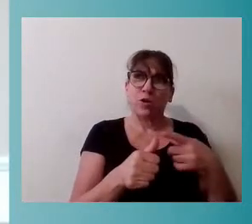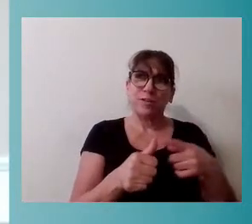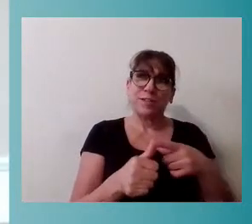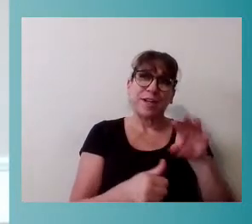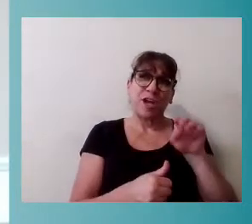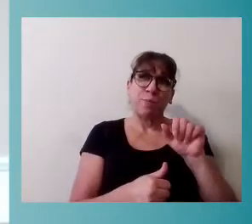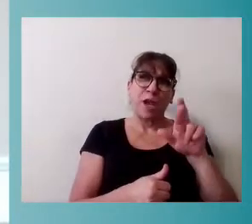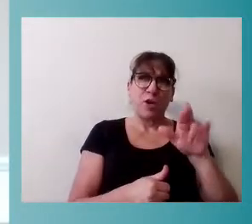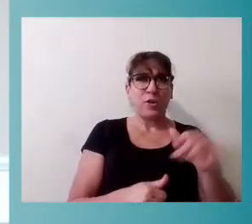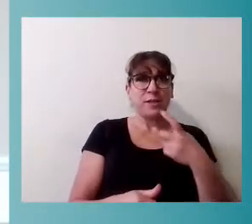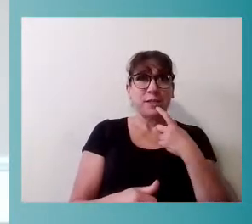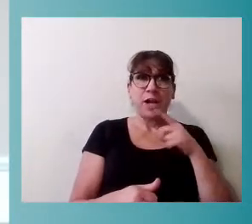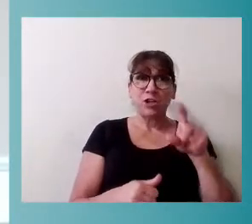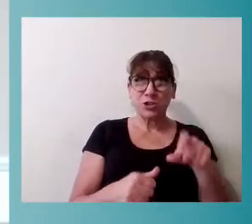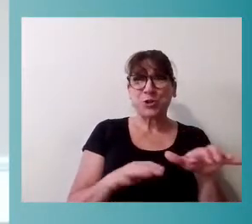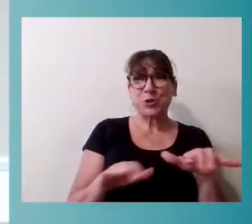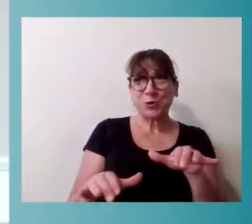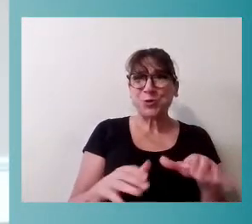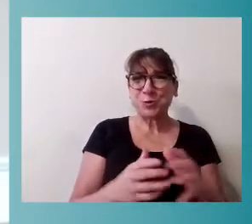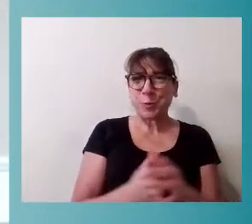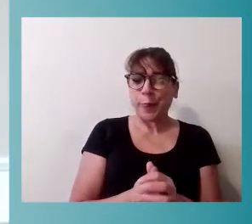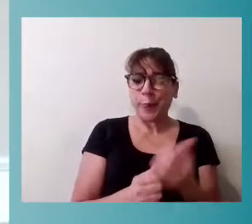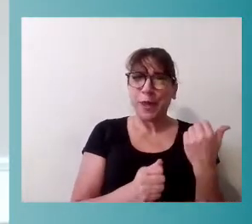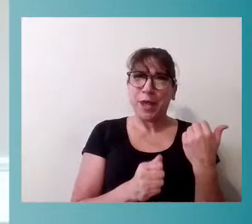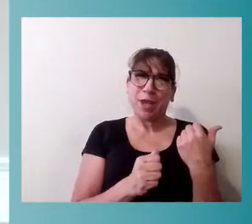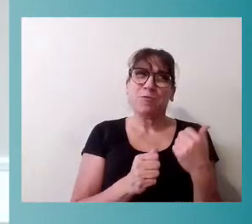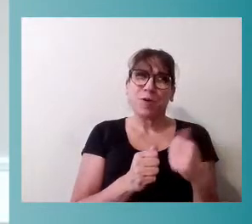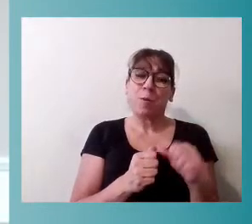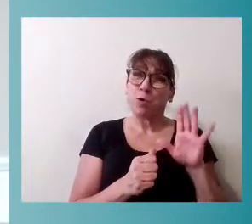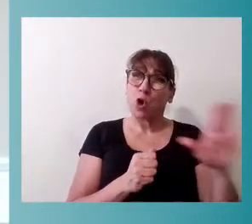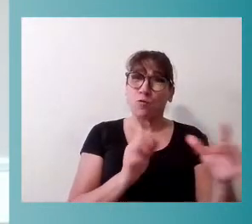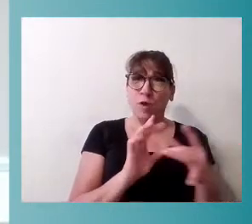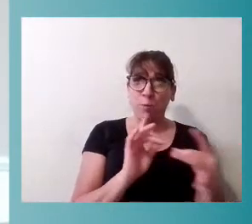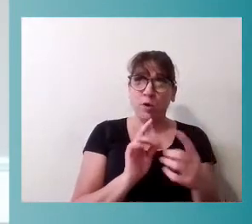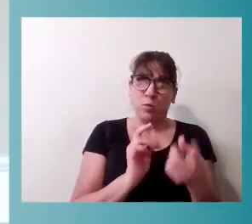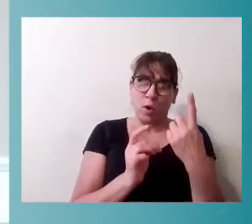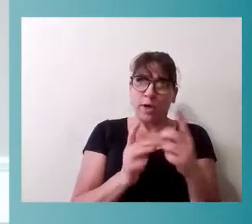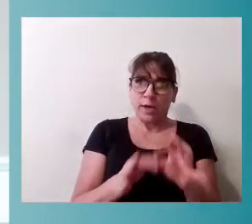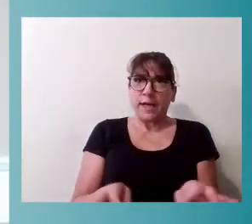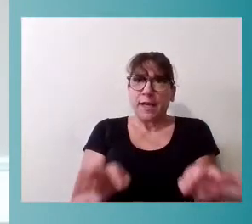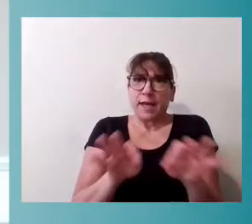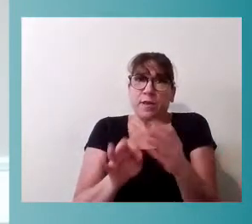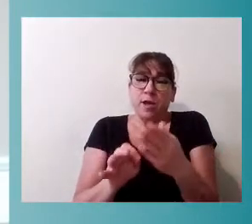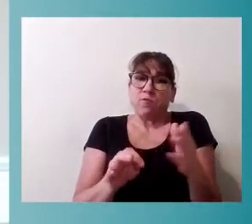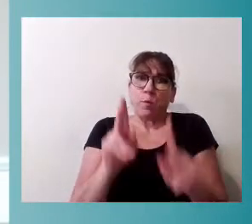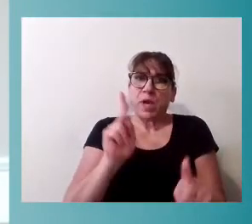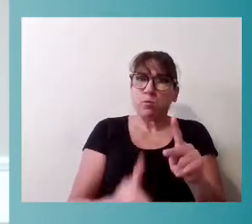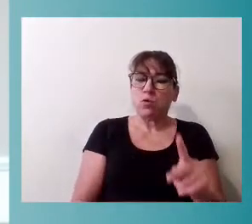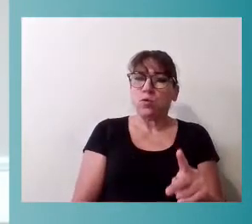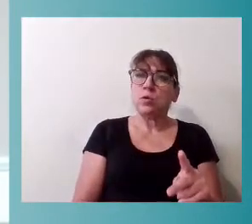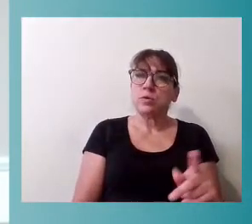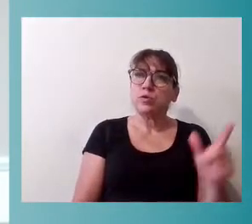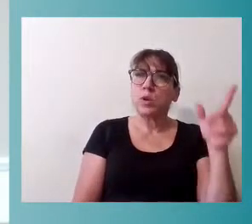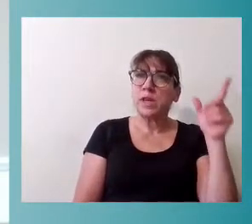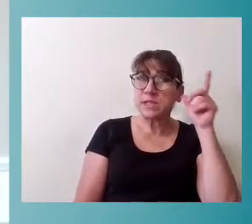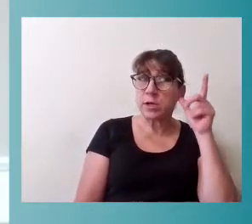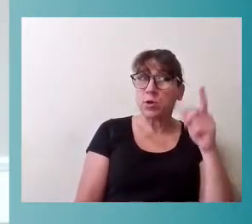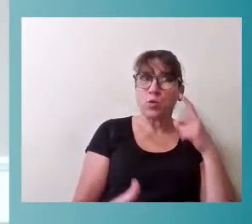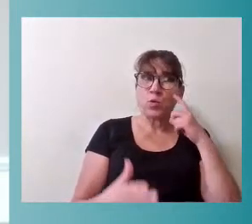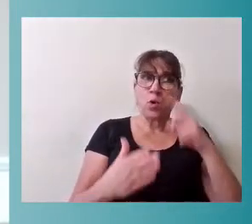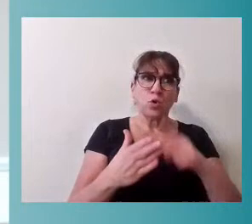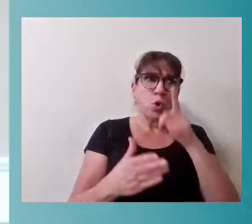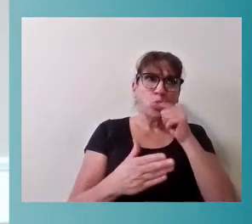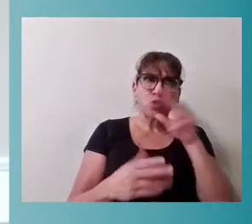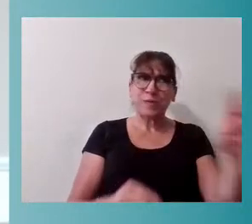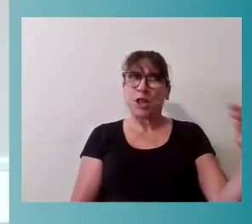I should do. If you remembered in her remarks that one of the key things is for folks to listen. Did you notice who she was